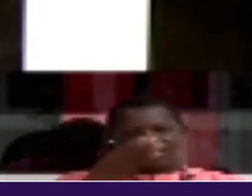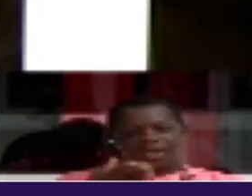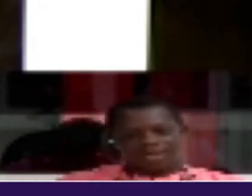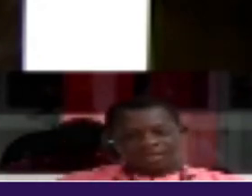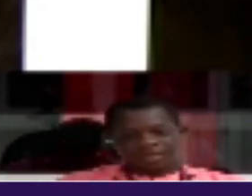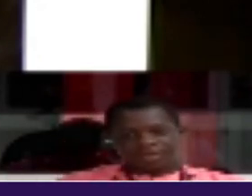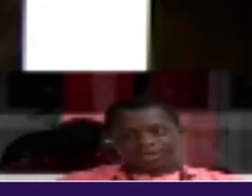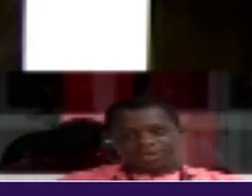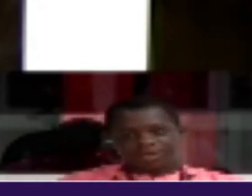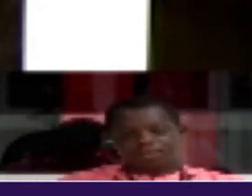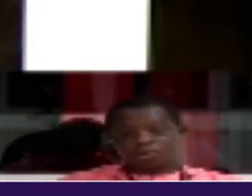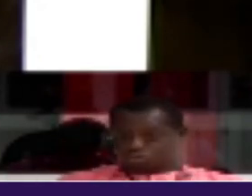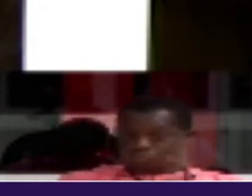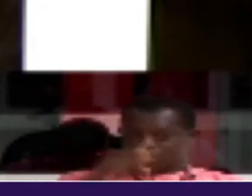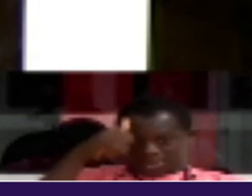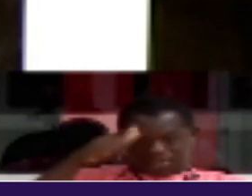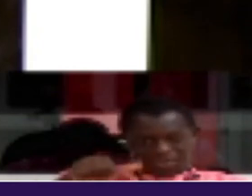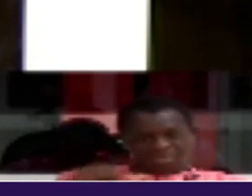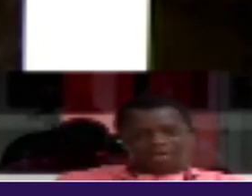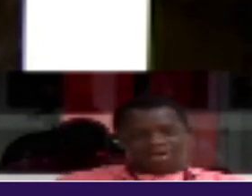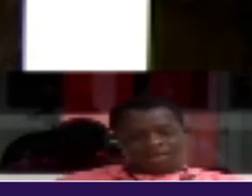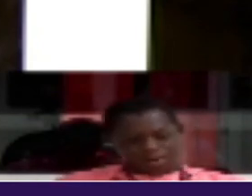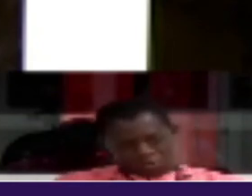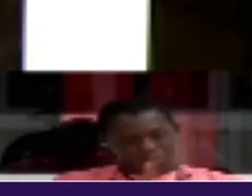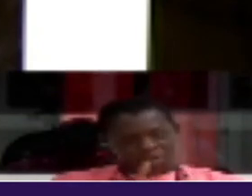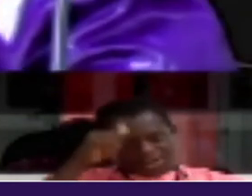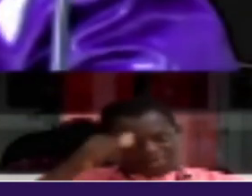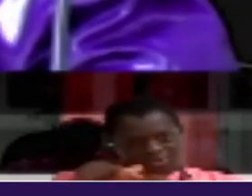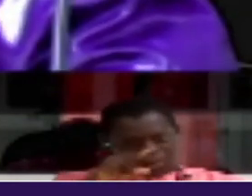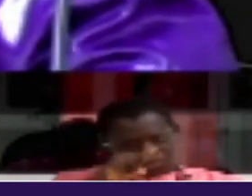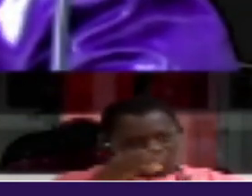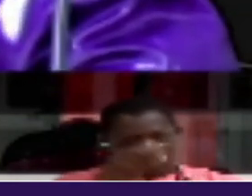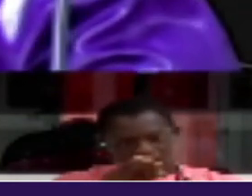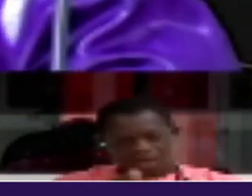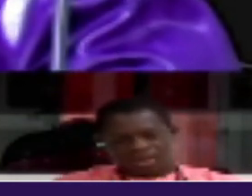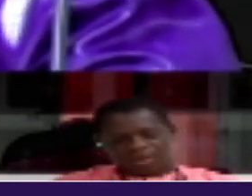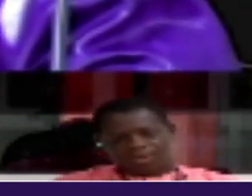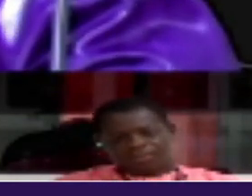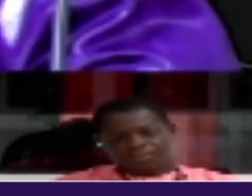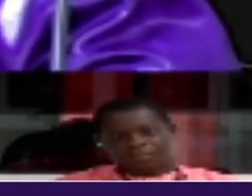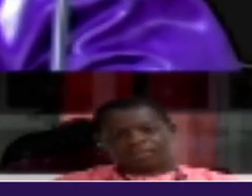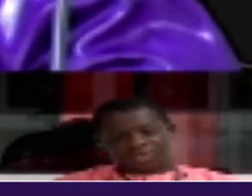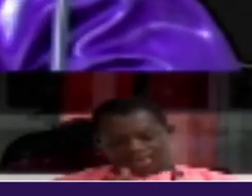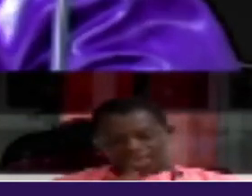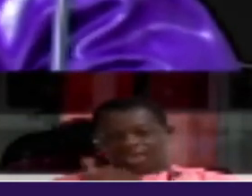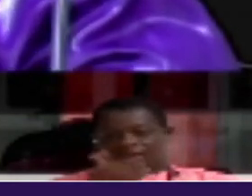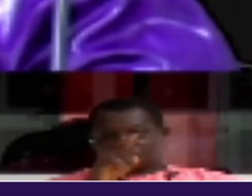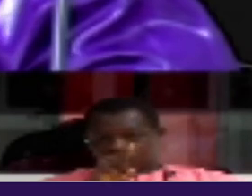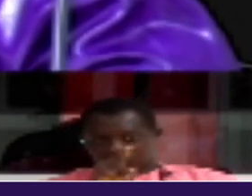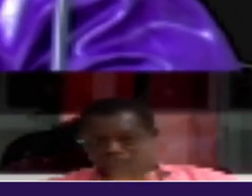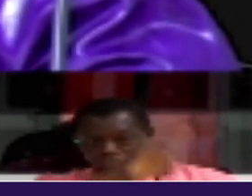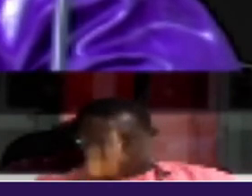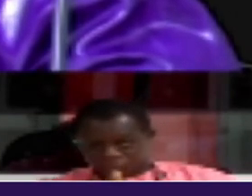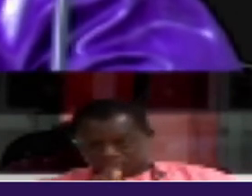recall. Maybe my mind might. We recall. You said it. No, I don't say that. I asked you the question